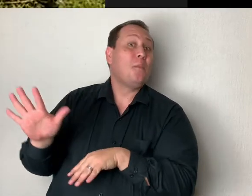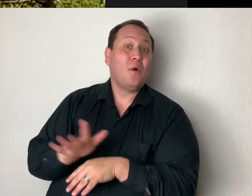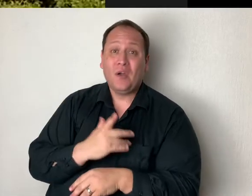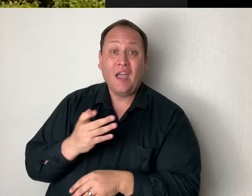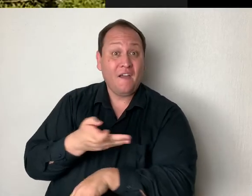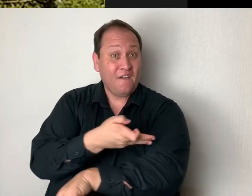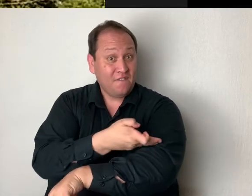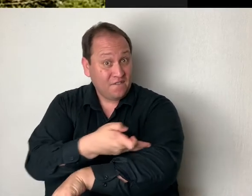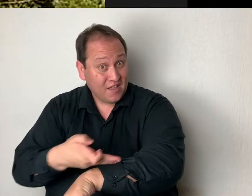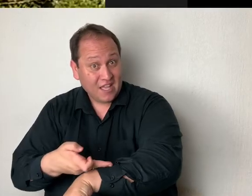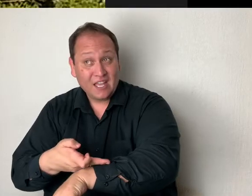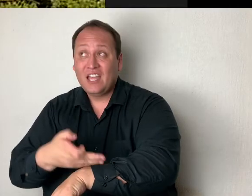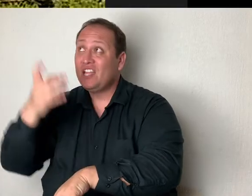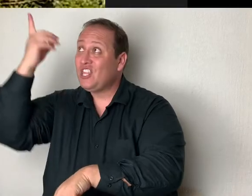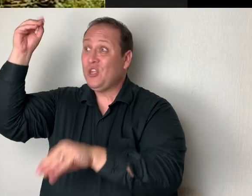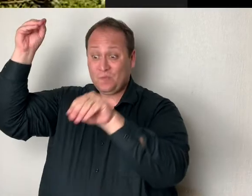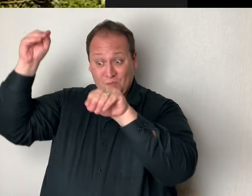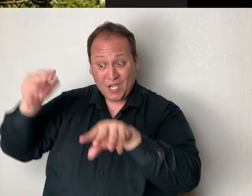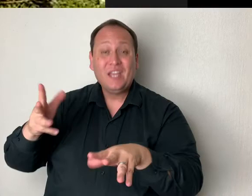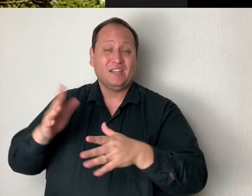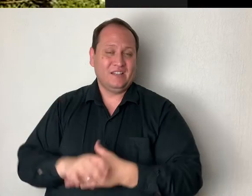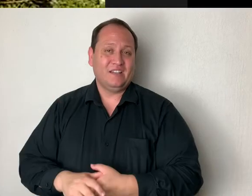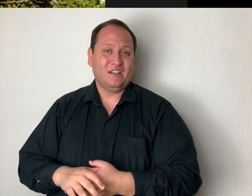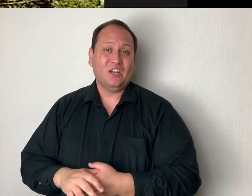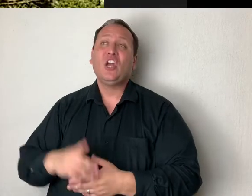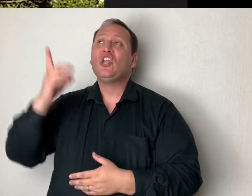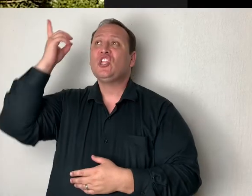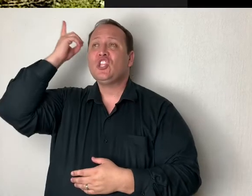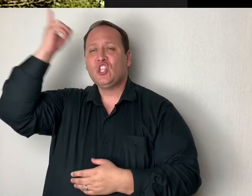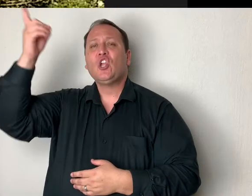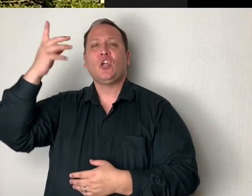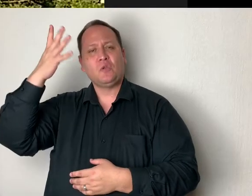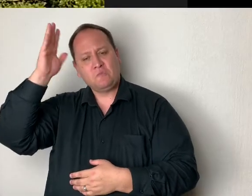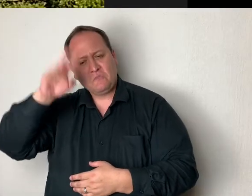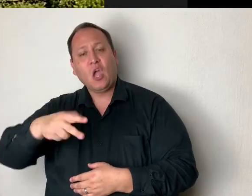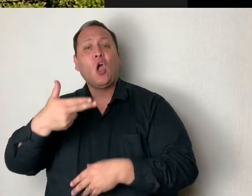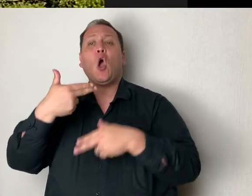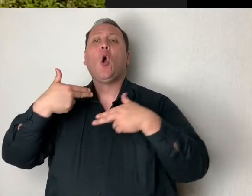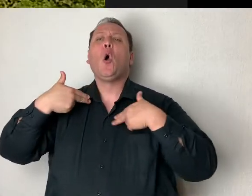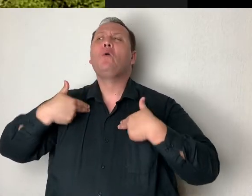gift. What God has joined, let no man-made barrier separate.